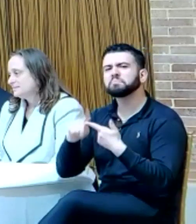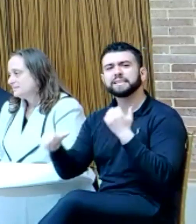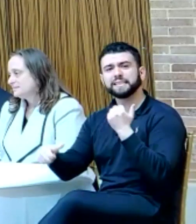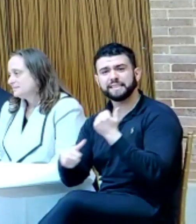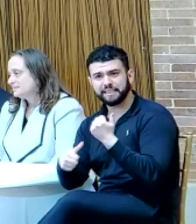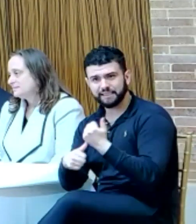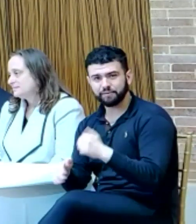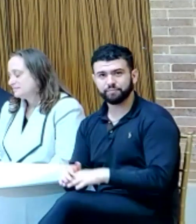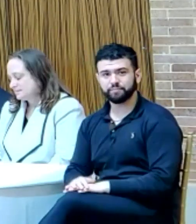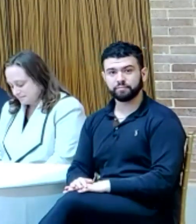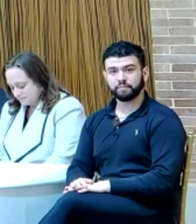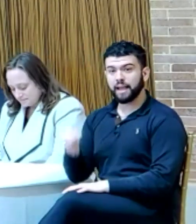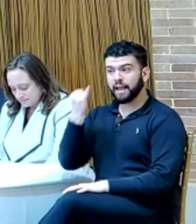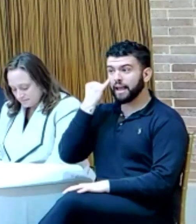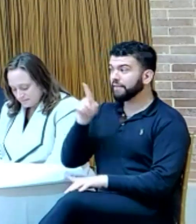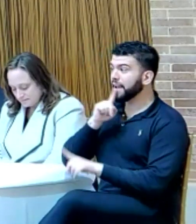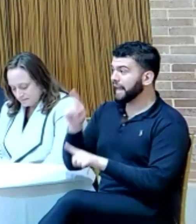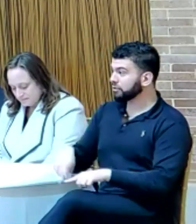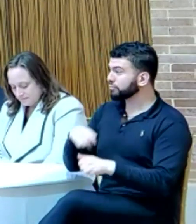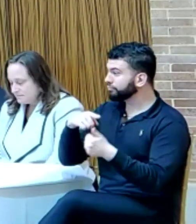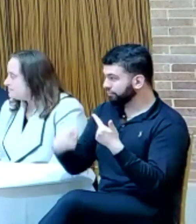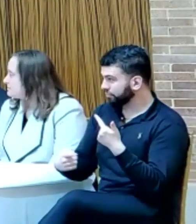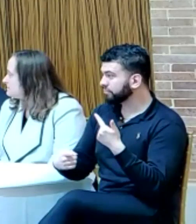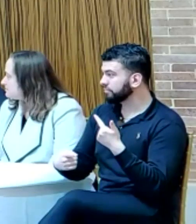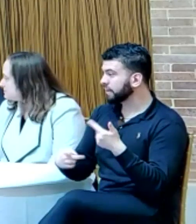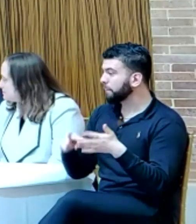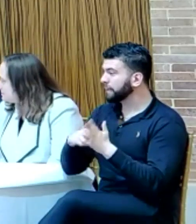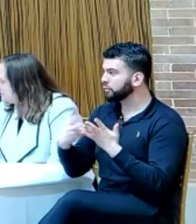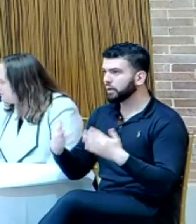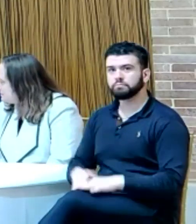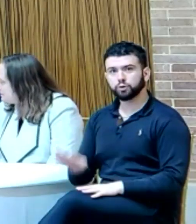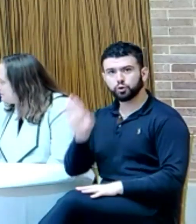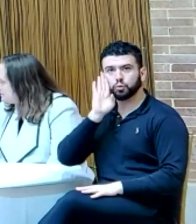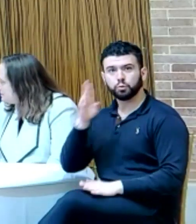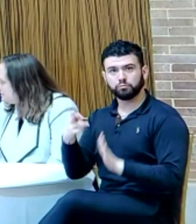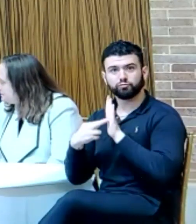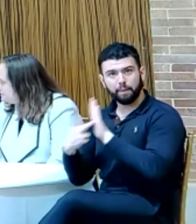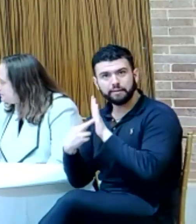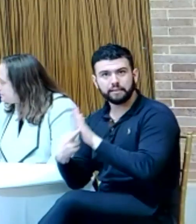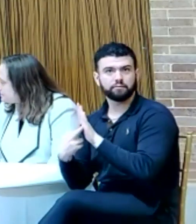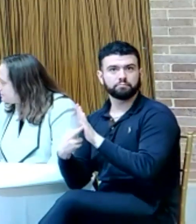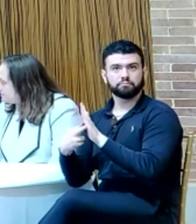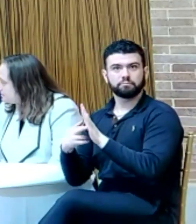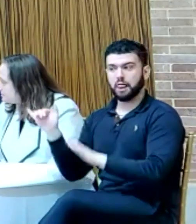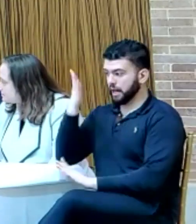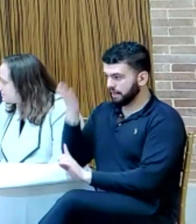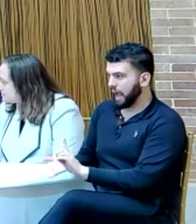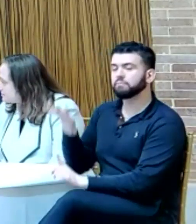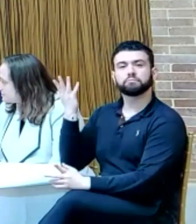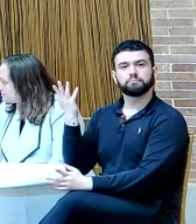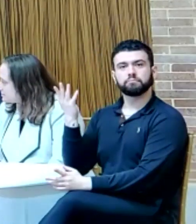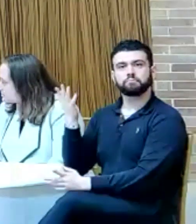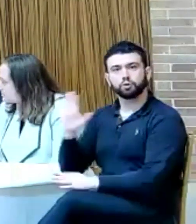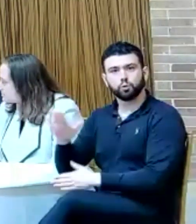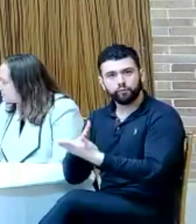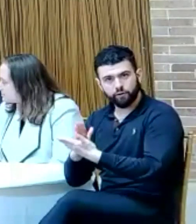say that that's what it is then you represent them that way okay you represent them in the fullest of what their rights